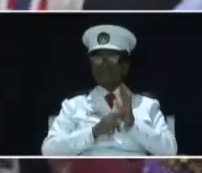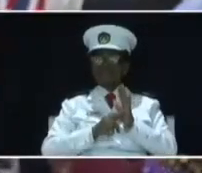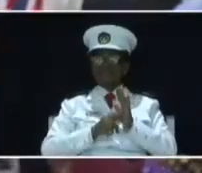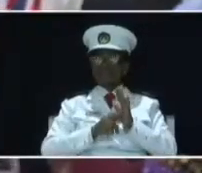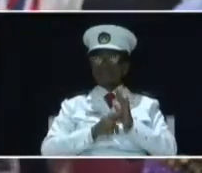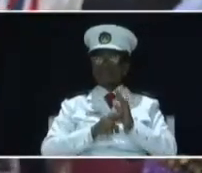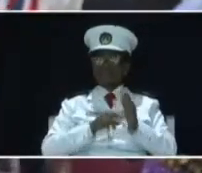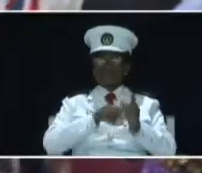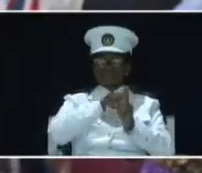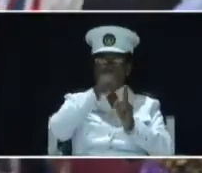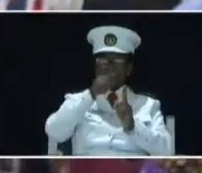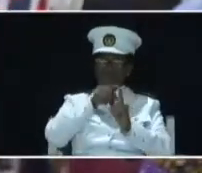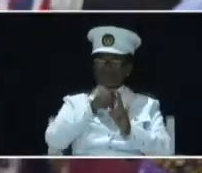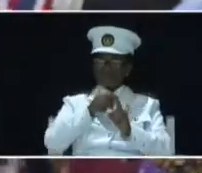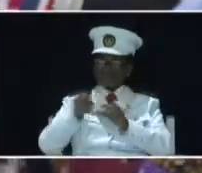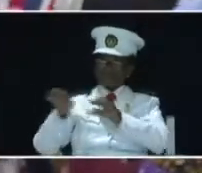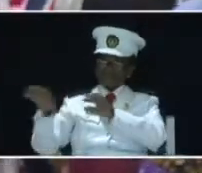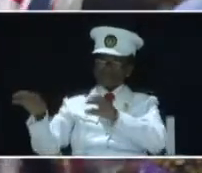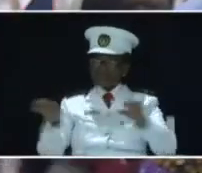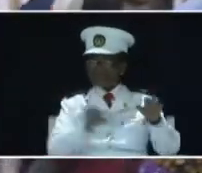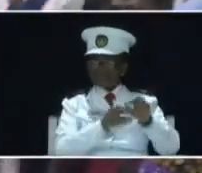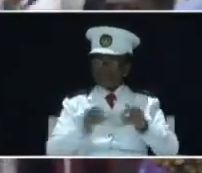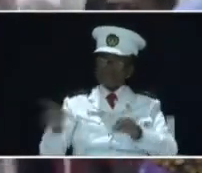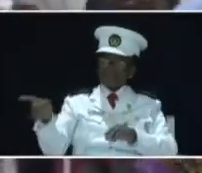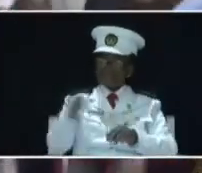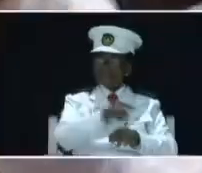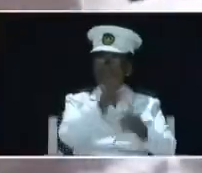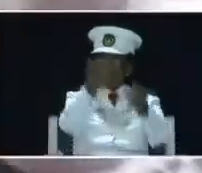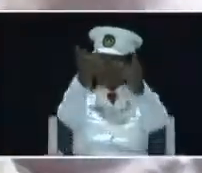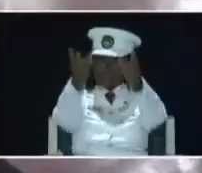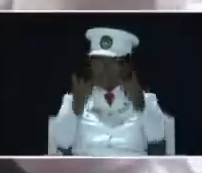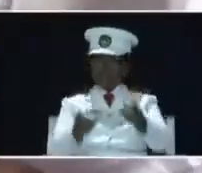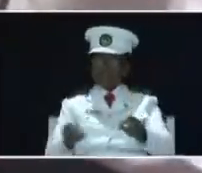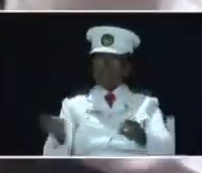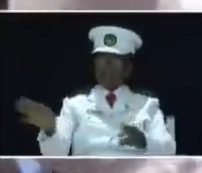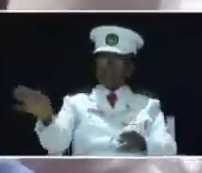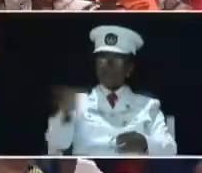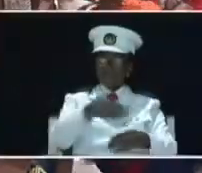When do you want your wall of Jericho to fall?